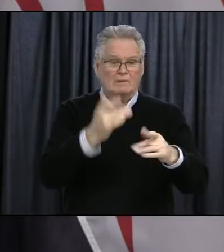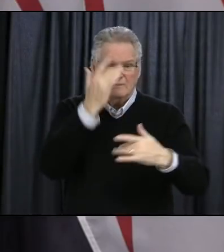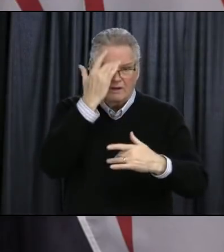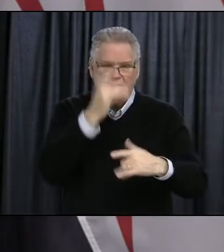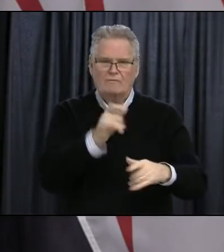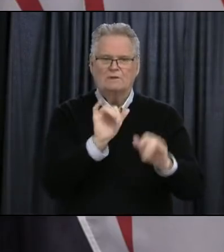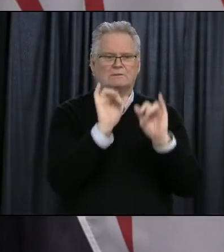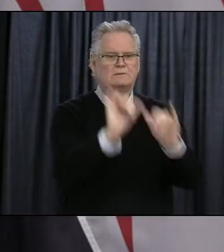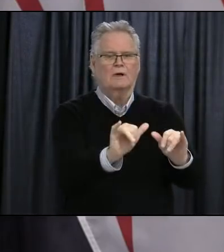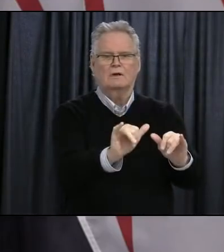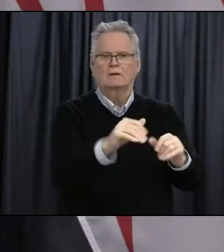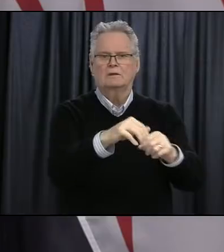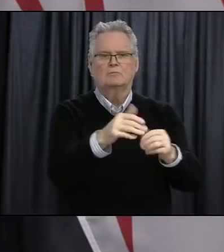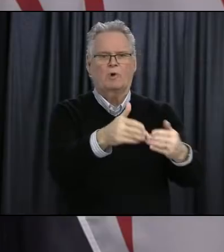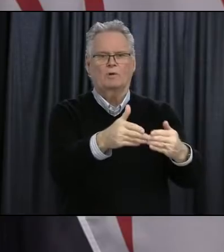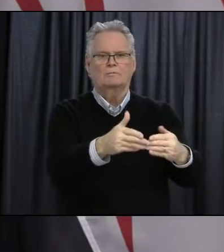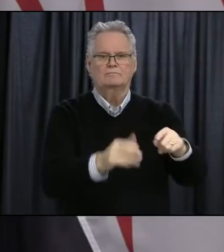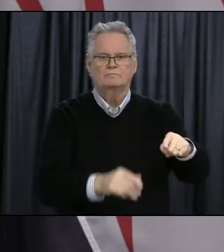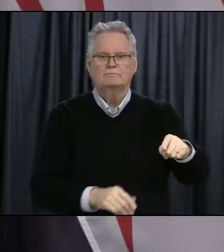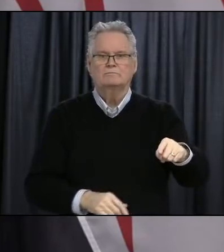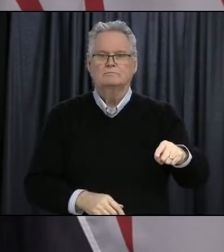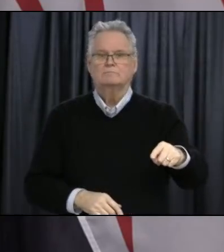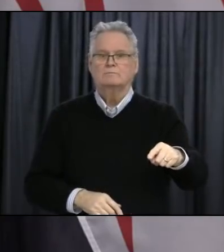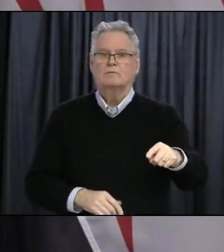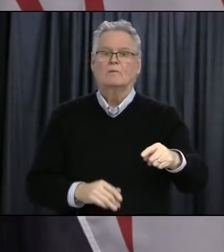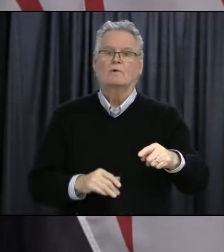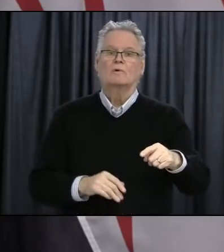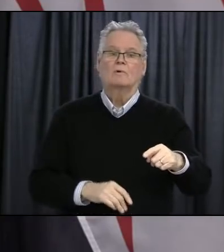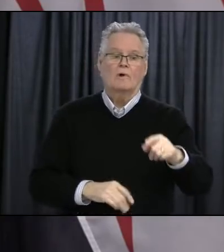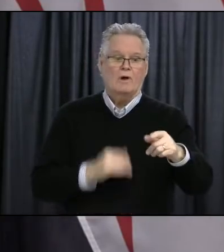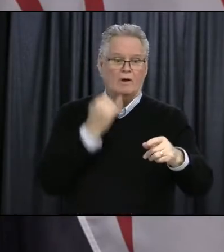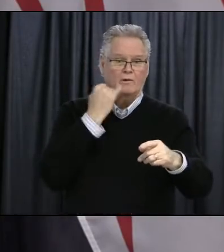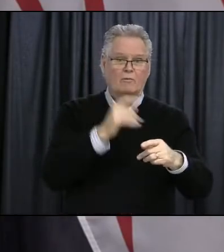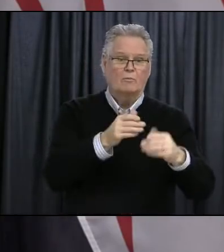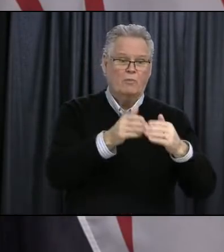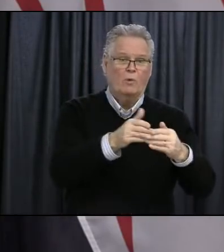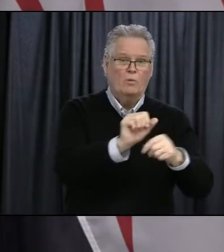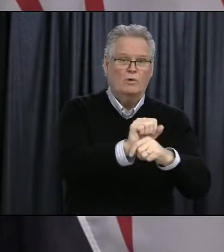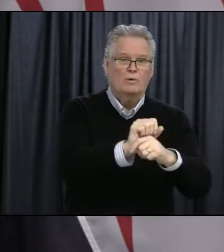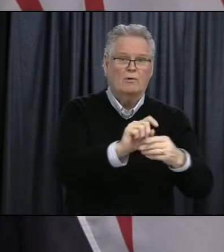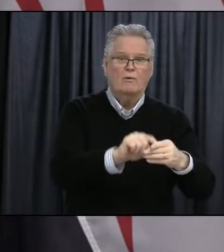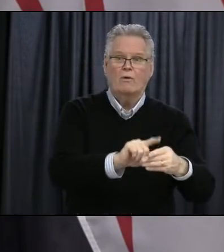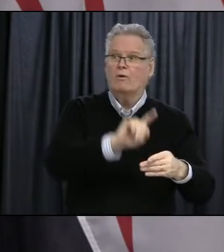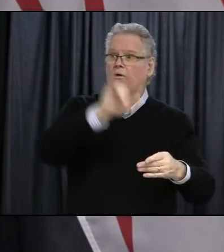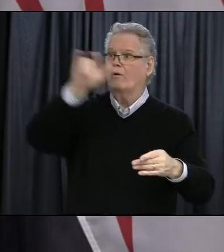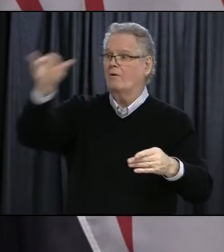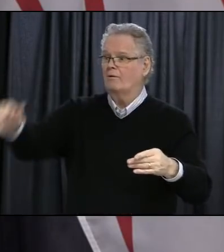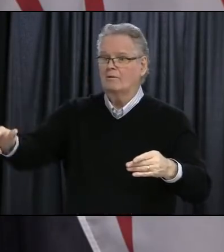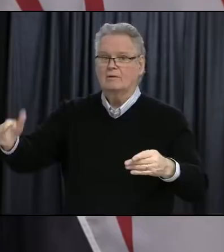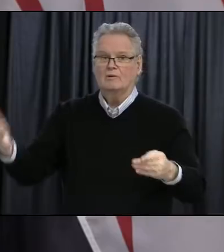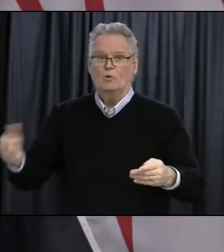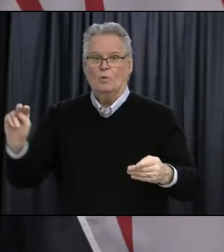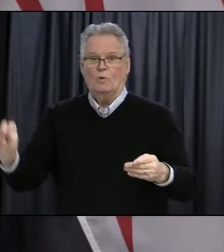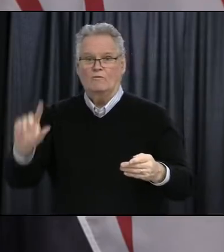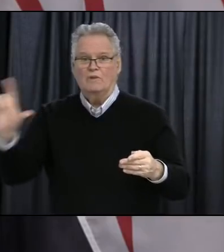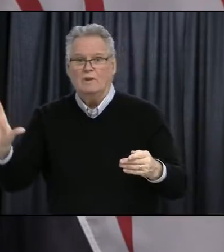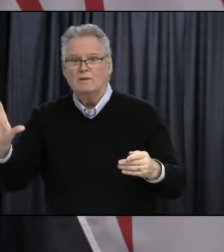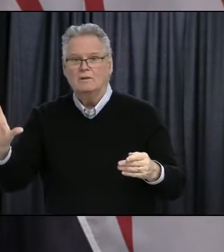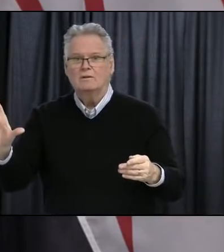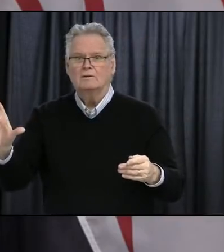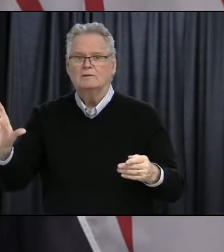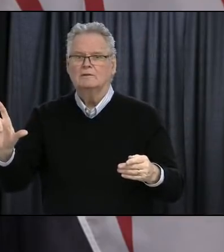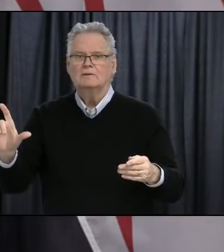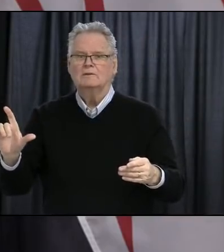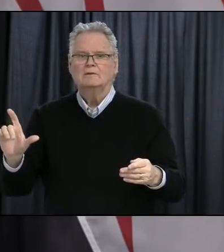and Labrador, or if they come back through a charter flight, for example, then they don't have to self-isolate. So there are